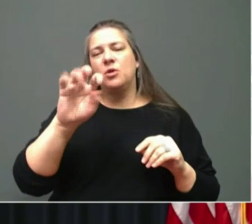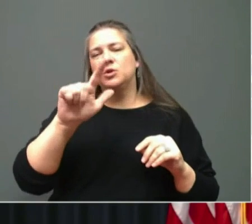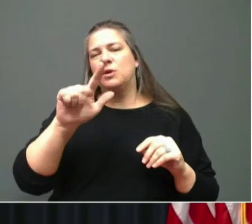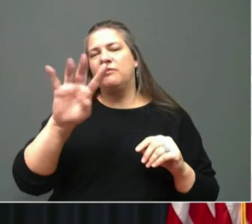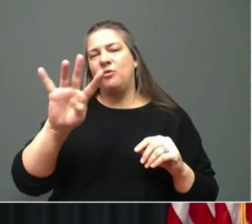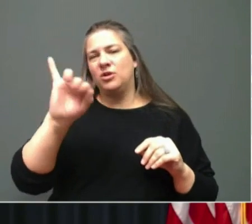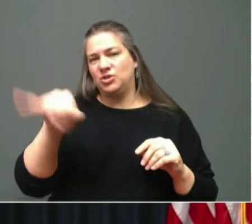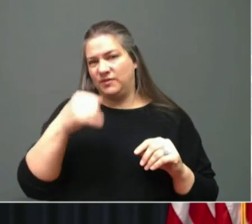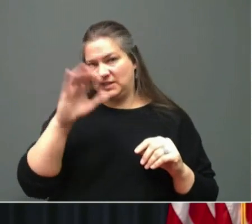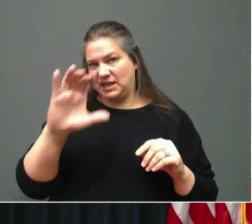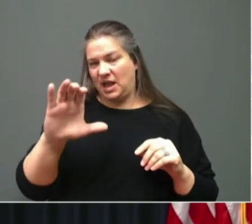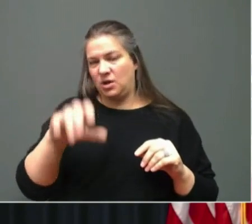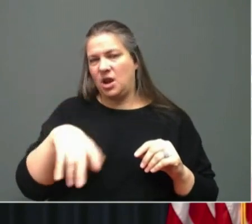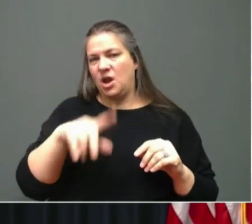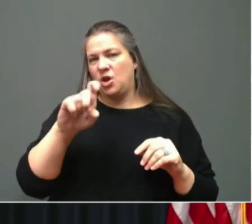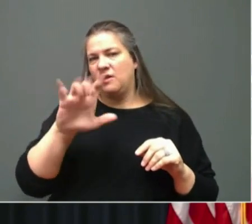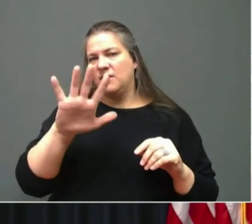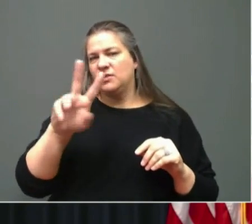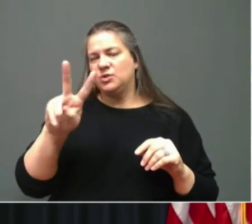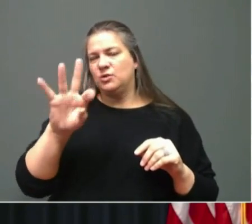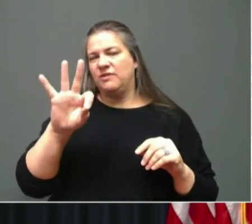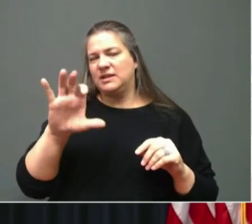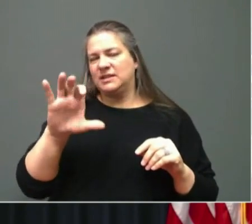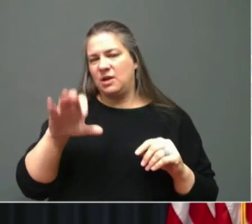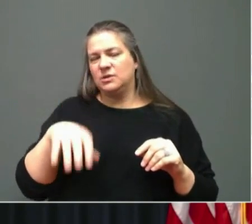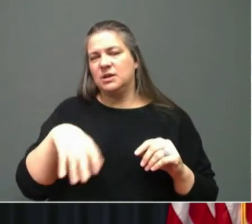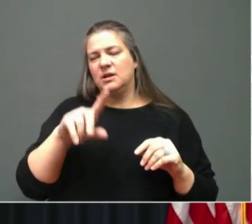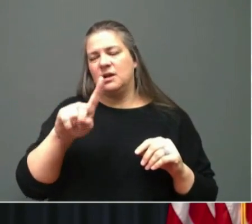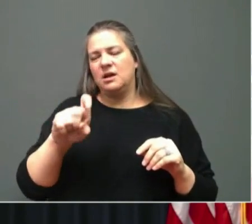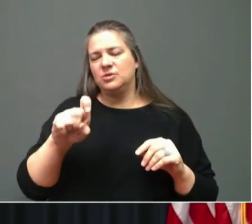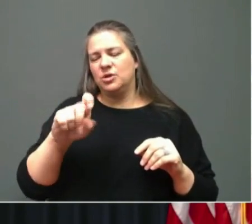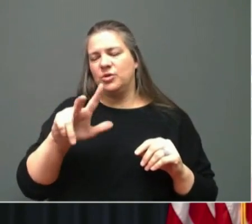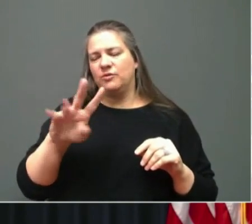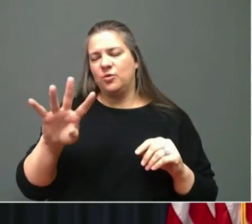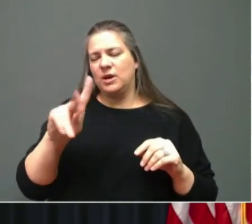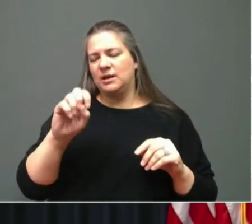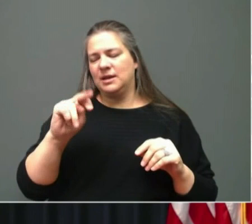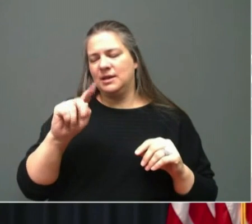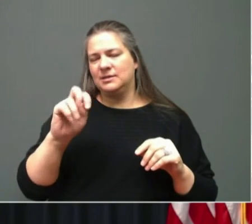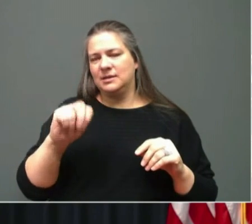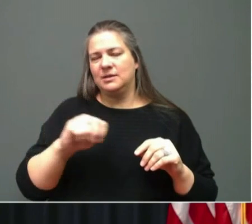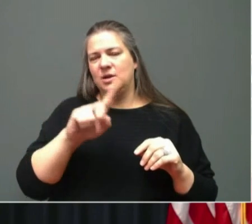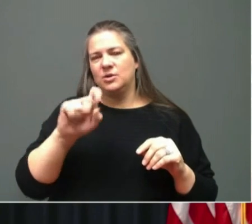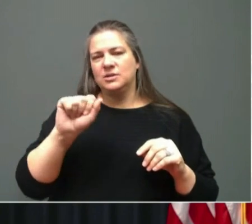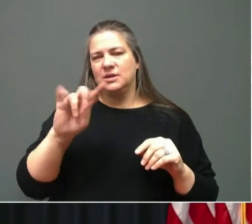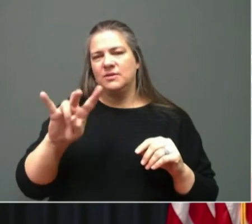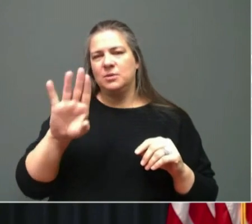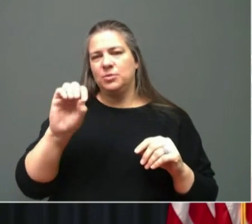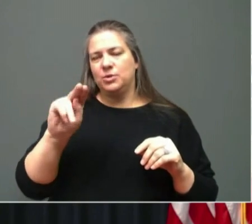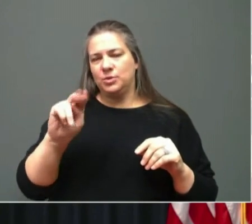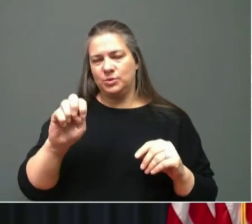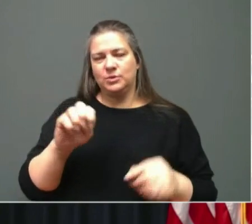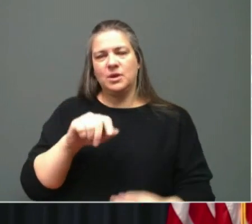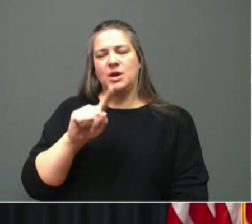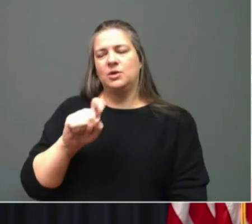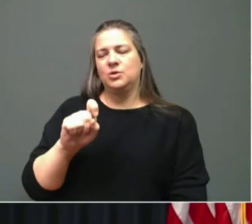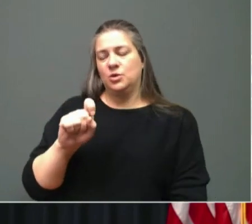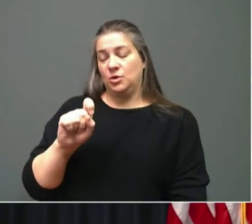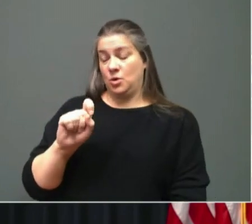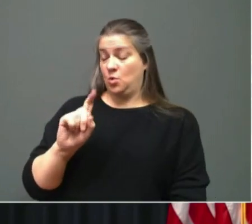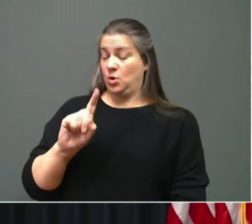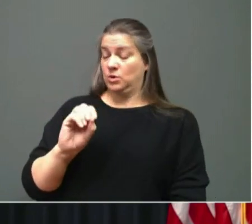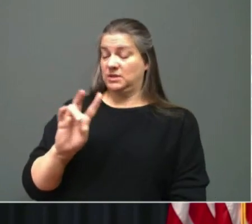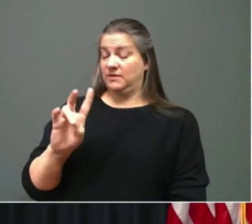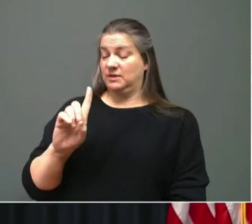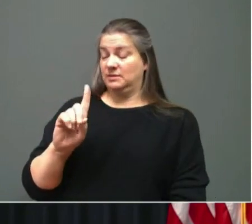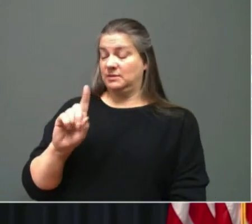Jefferson, 152 in Fayette, 134 in Kenton, 117 in Boone, 107 in Davis.